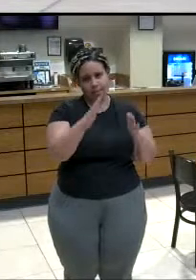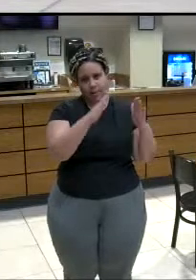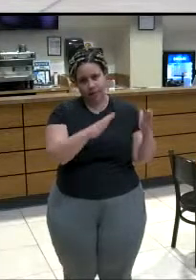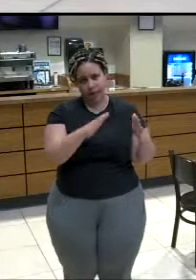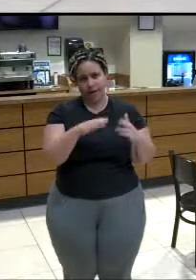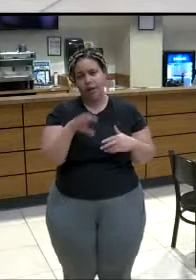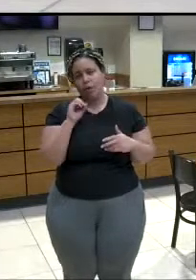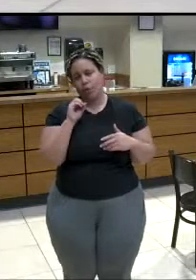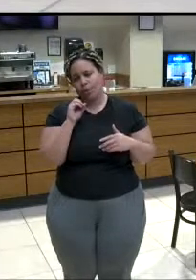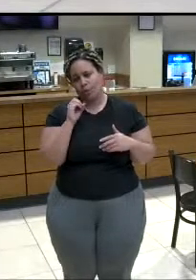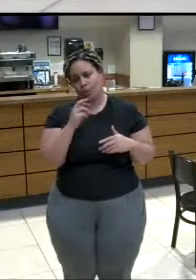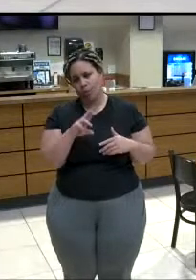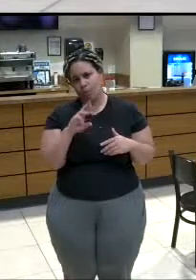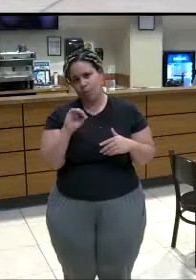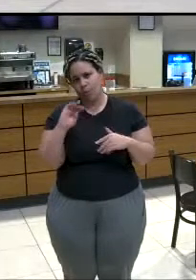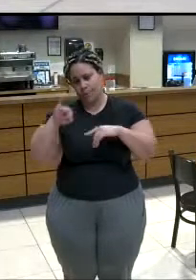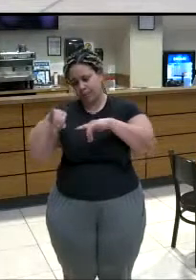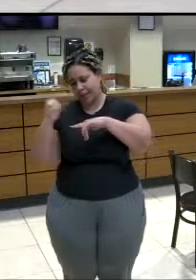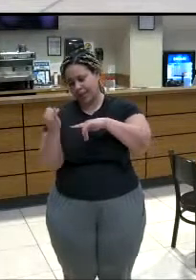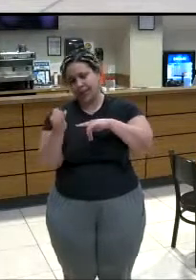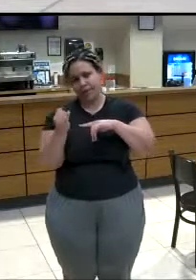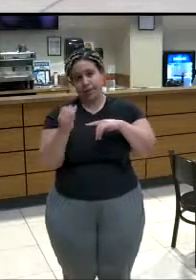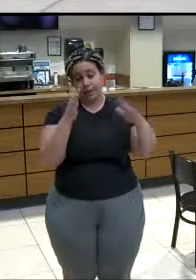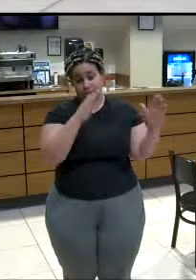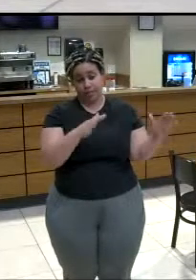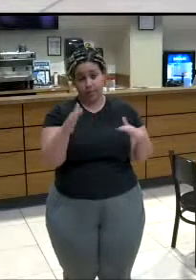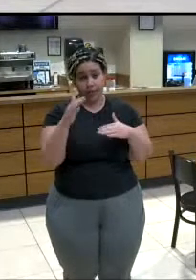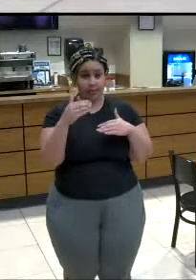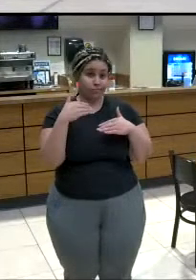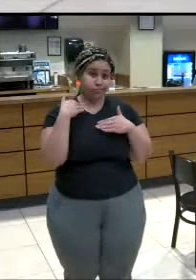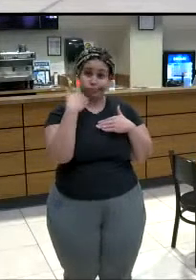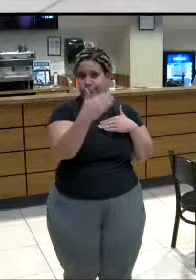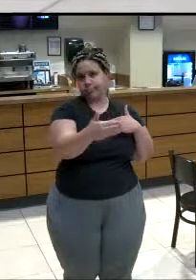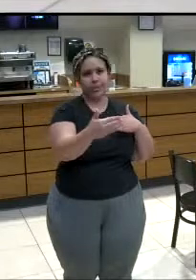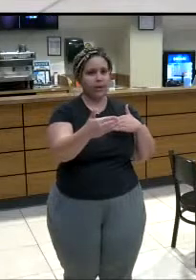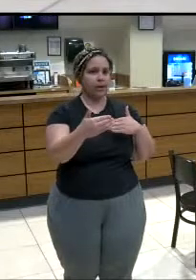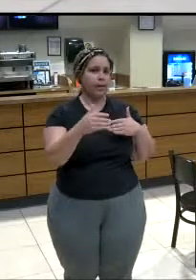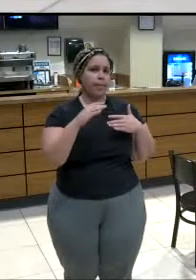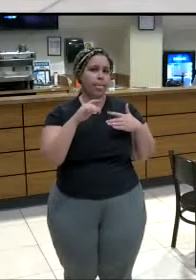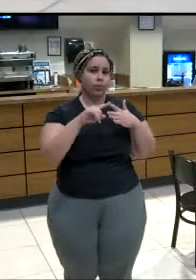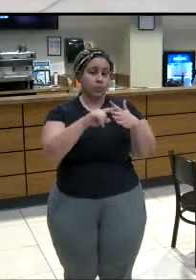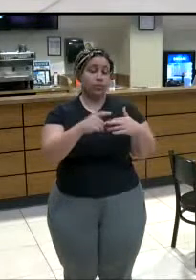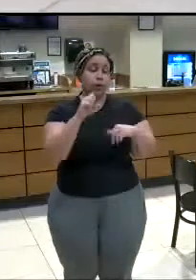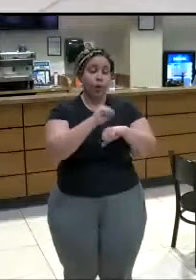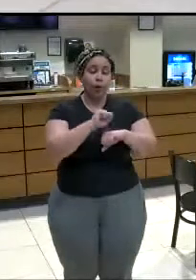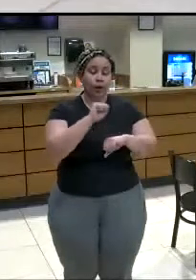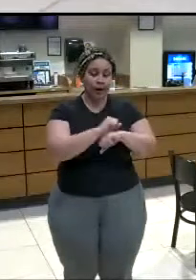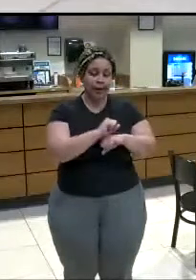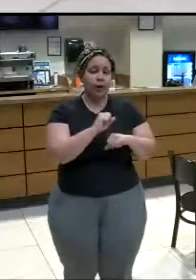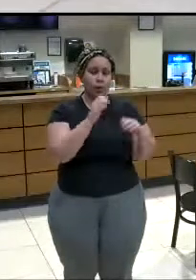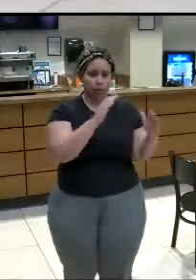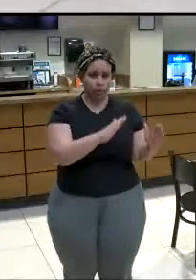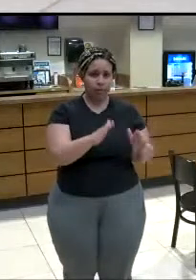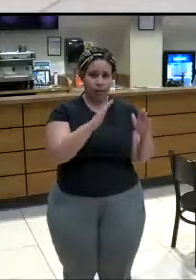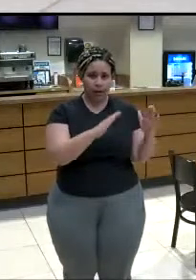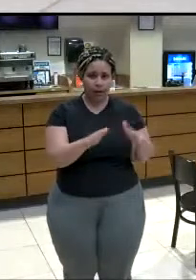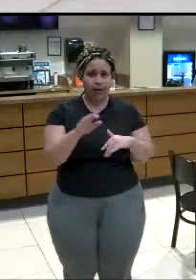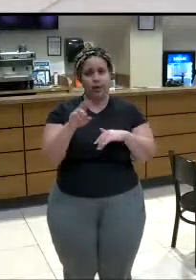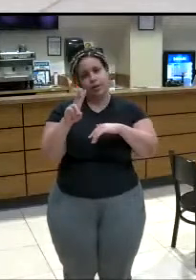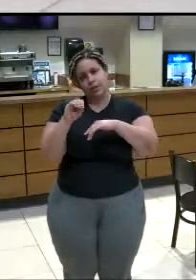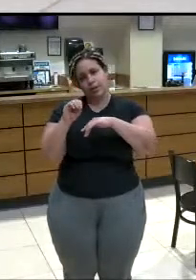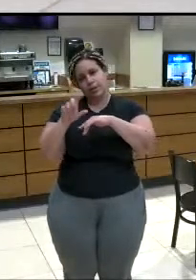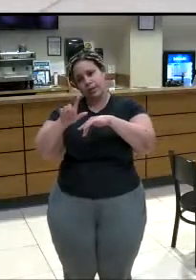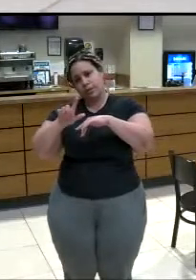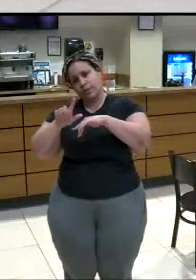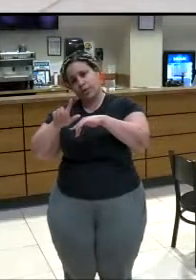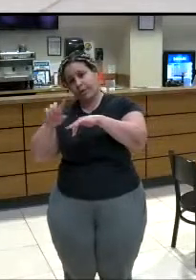are at this point, the plan is passed and we're going to be working on that plan. In